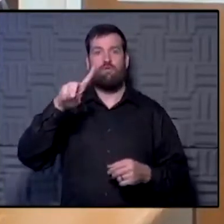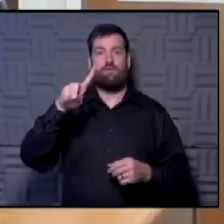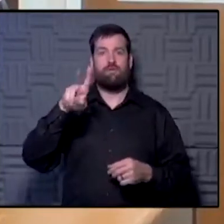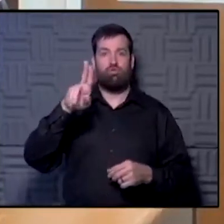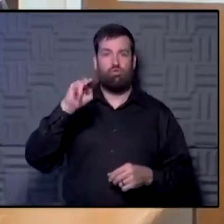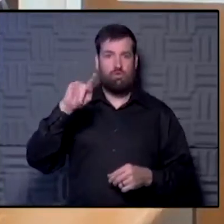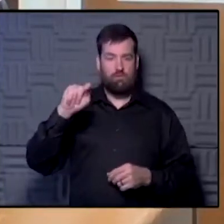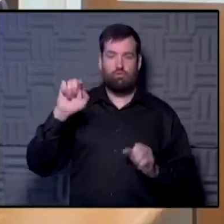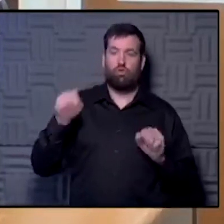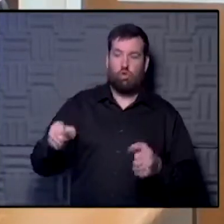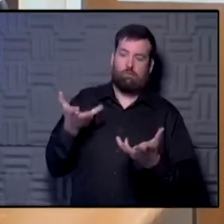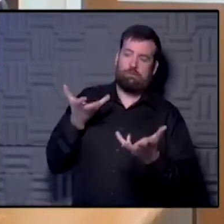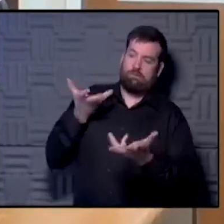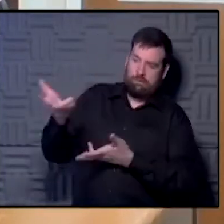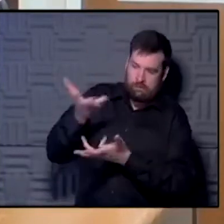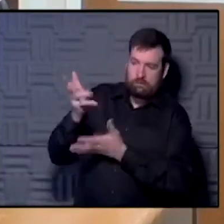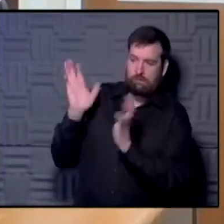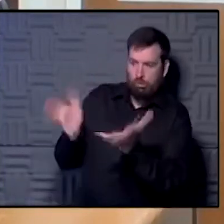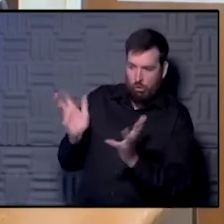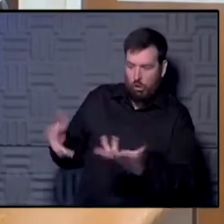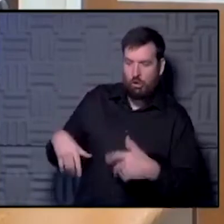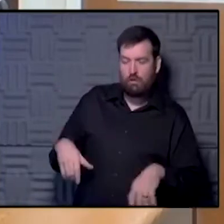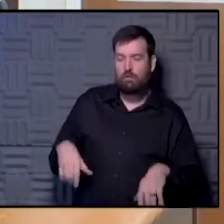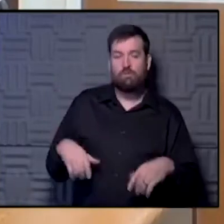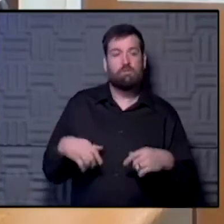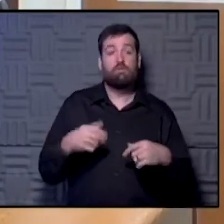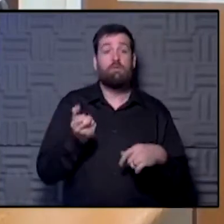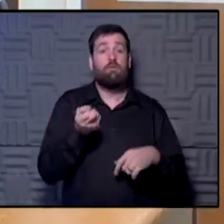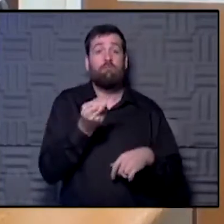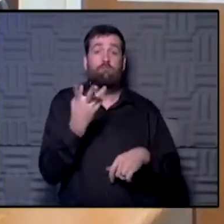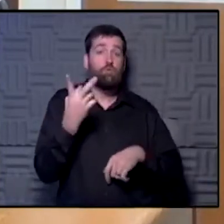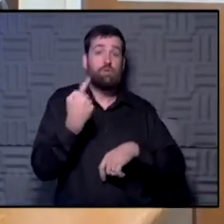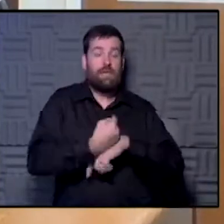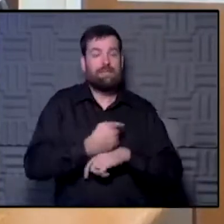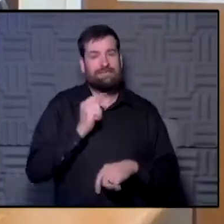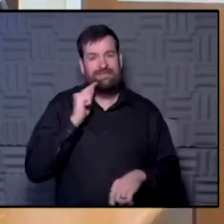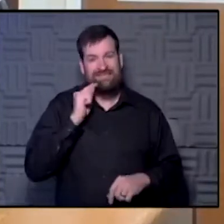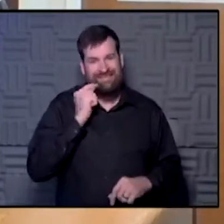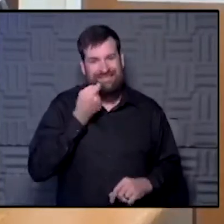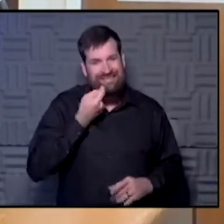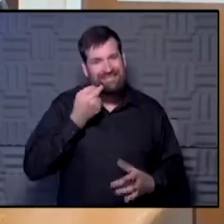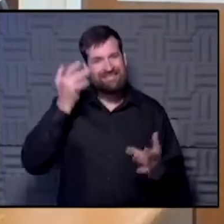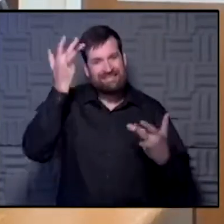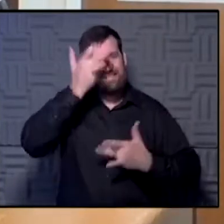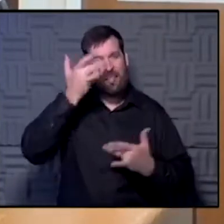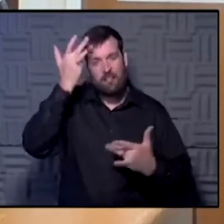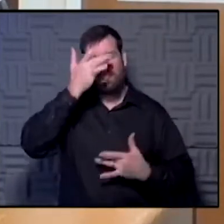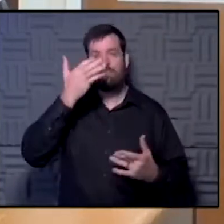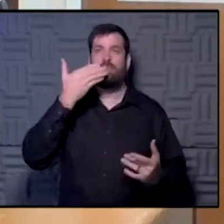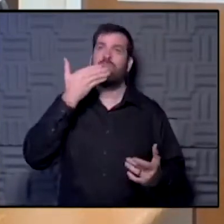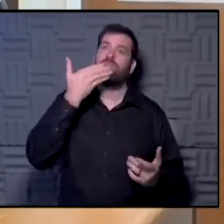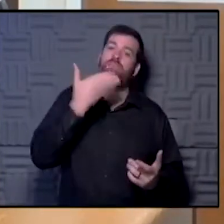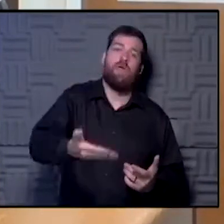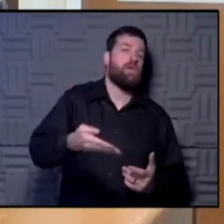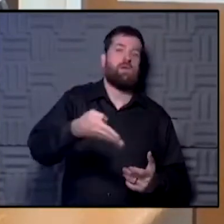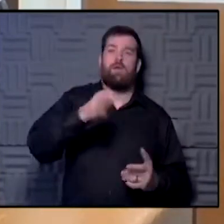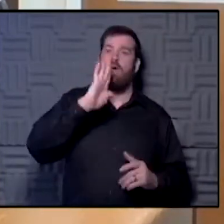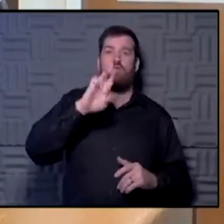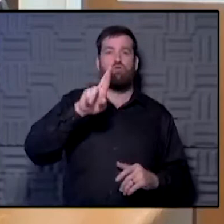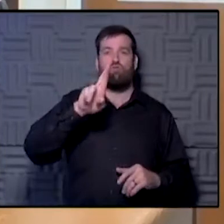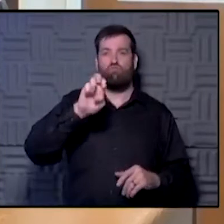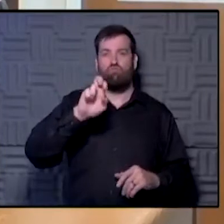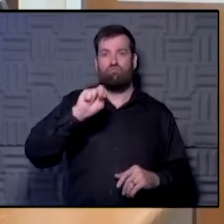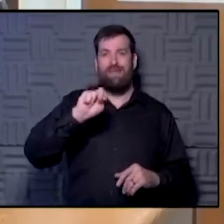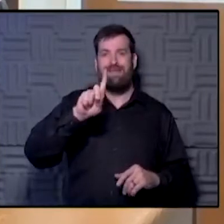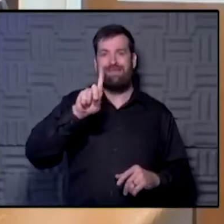converse. There was a few days that they were ill, very ill, and thank God for remdesivir.